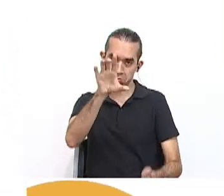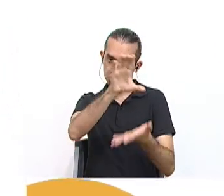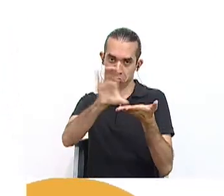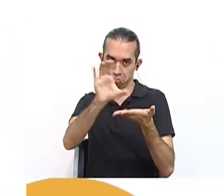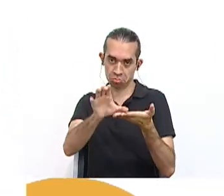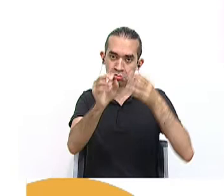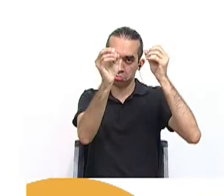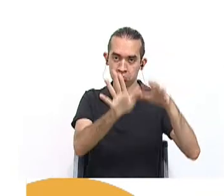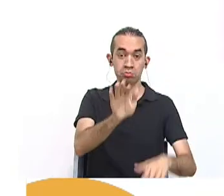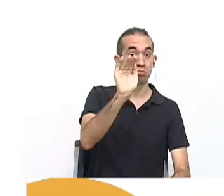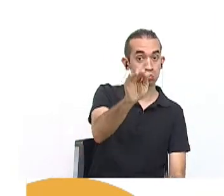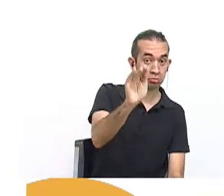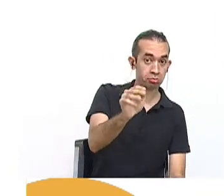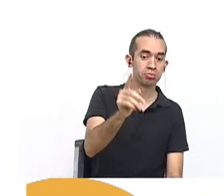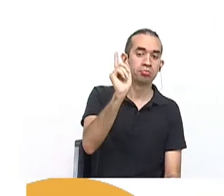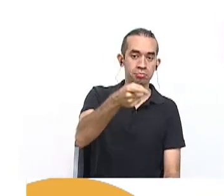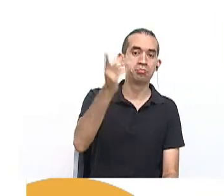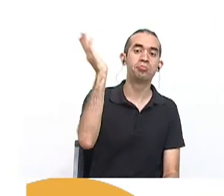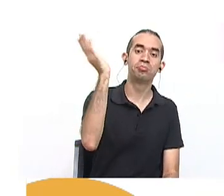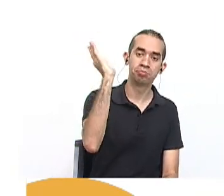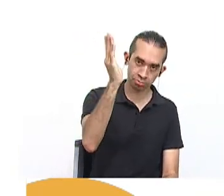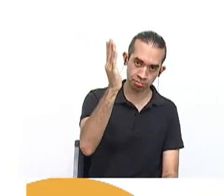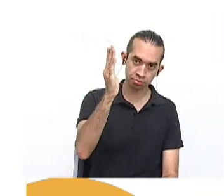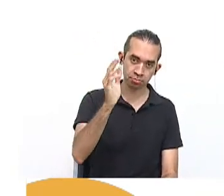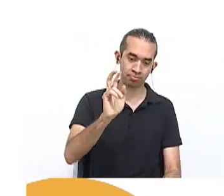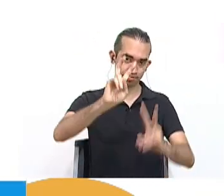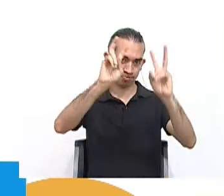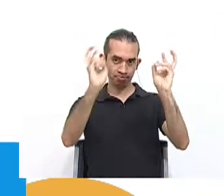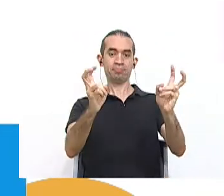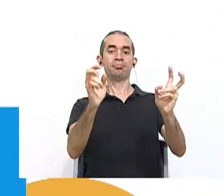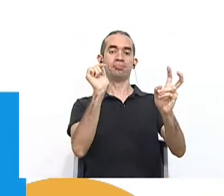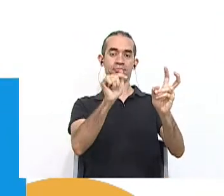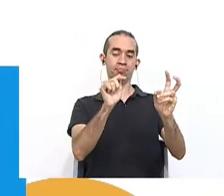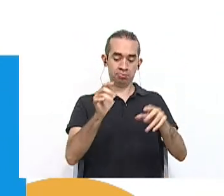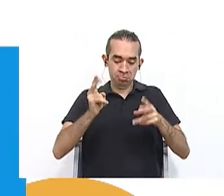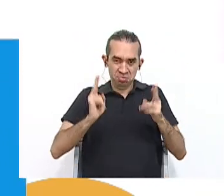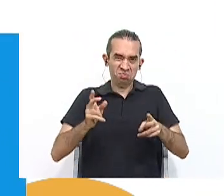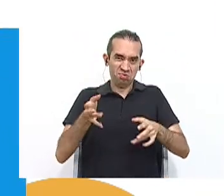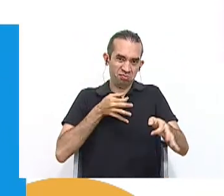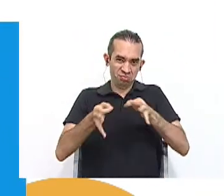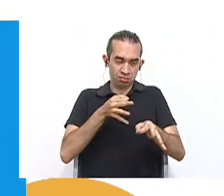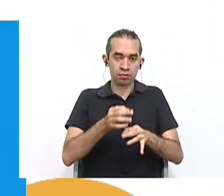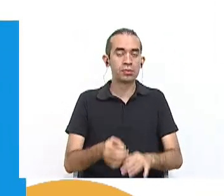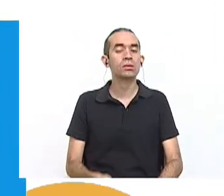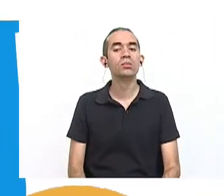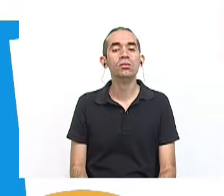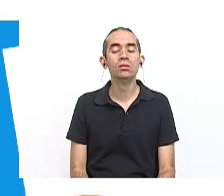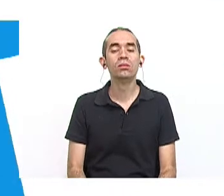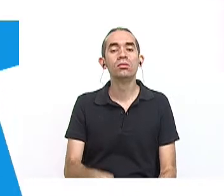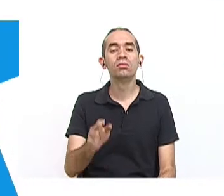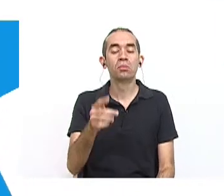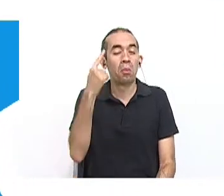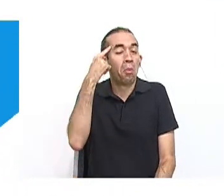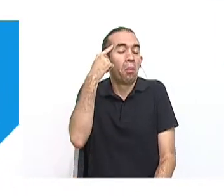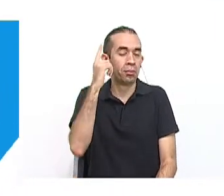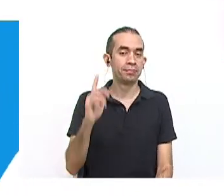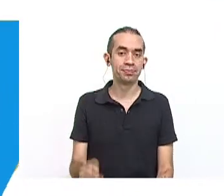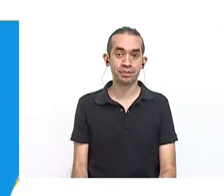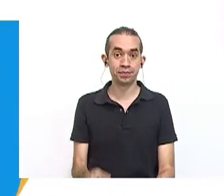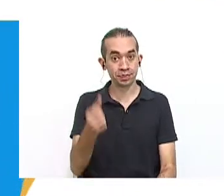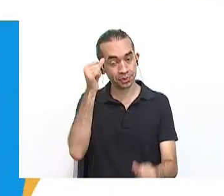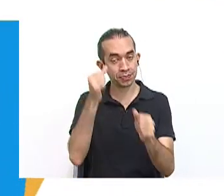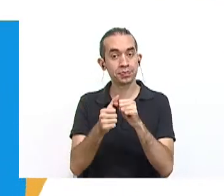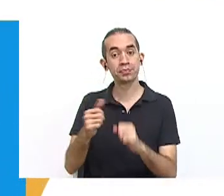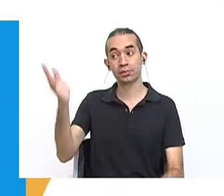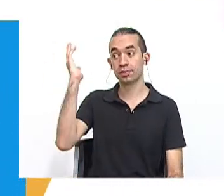assigned you to prepare a presentation on this particular concept. Remember that when we're going to do an oral presentation, we need